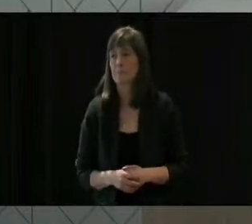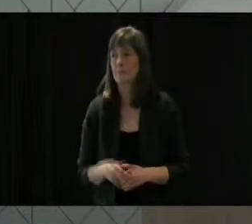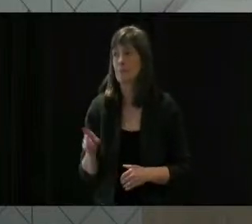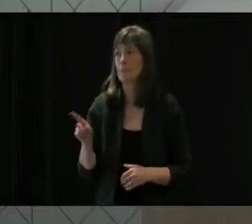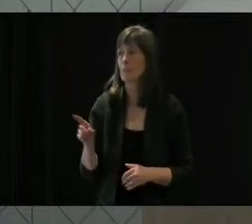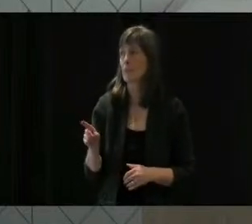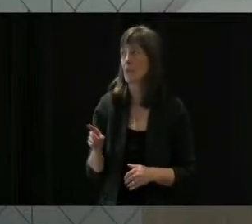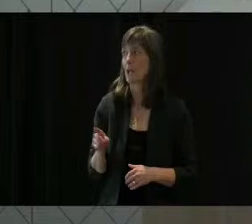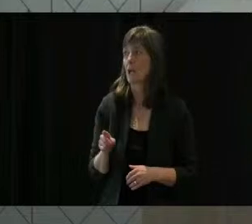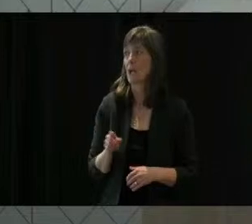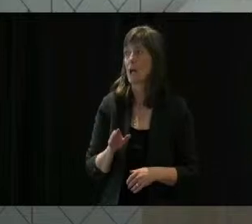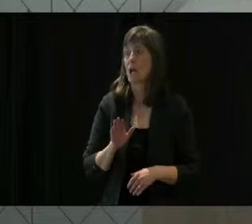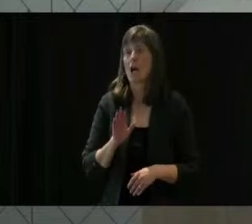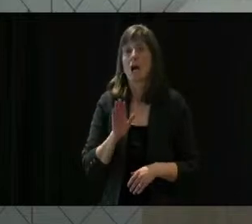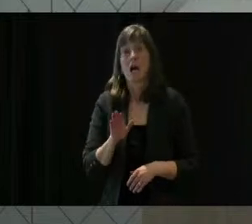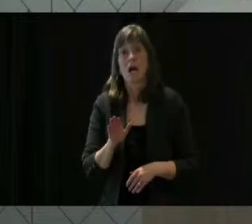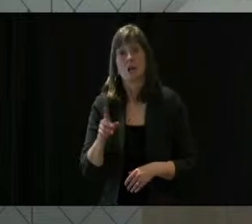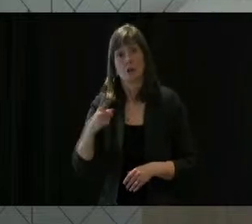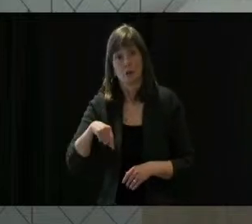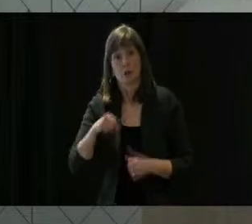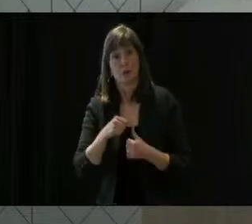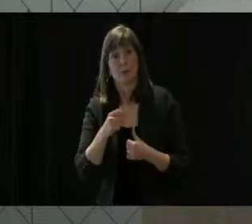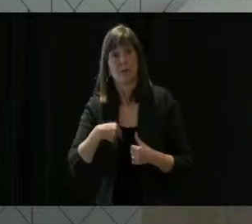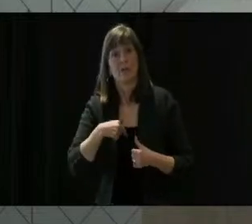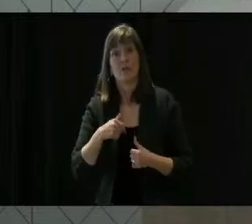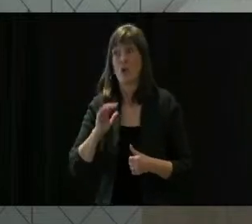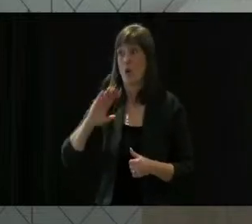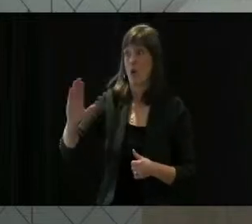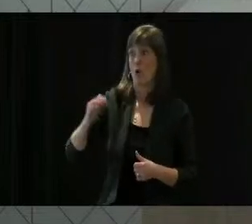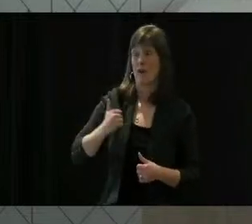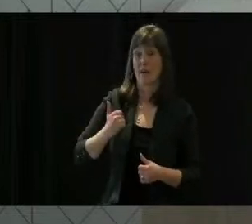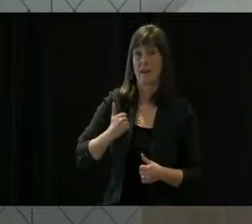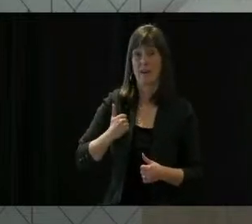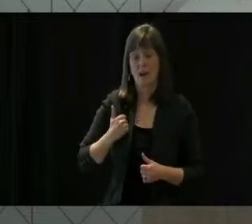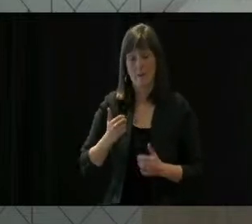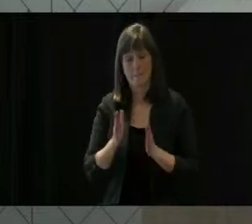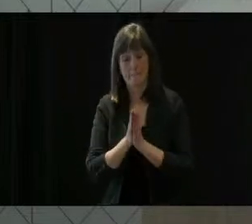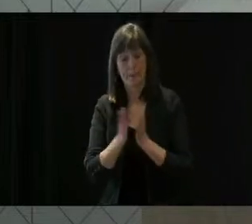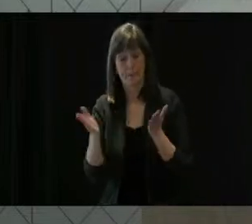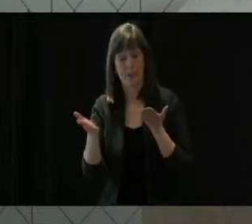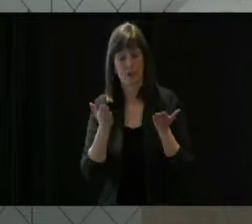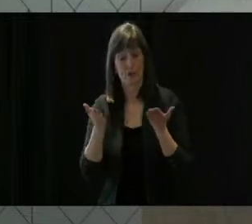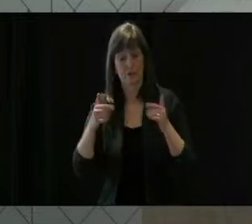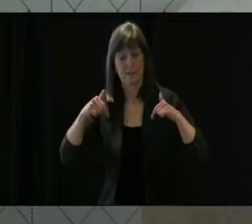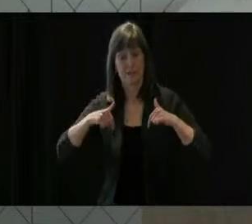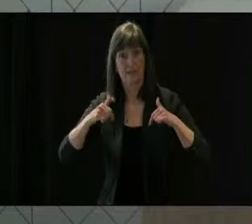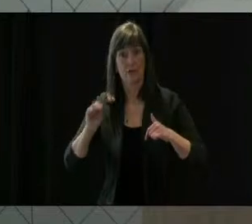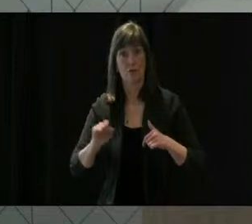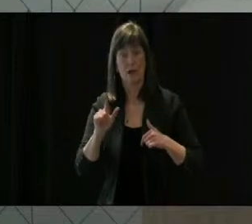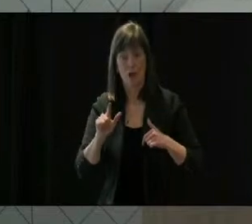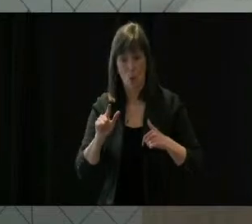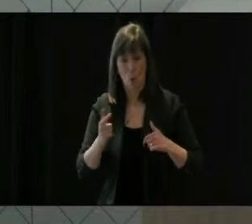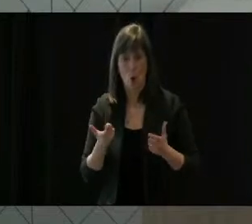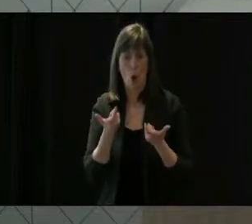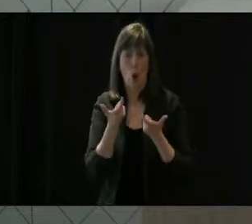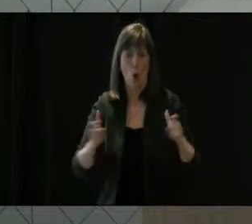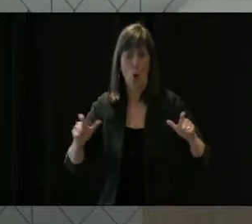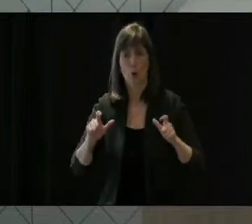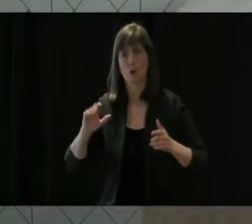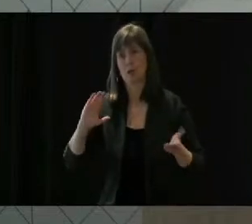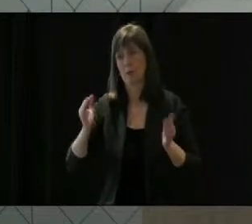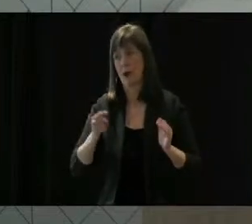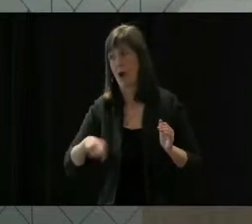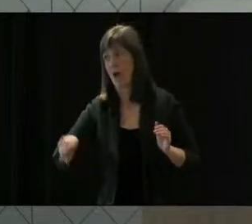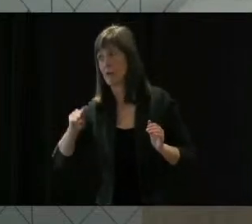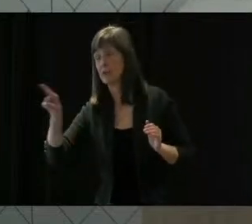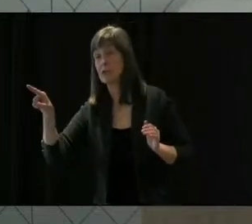largest public service per capita, probably in the country, and that many people working in the public service make more, according to